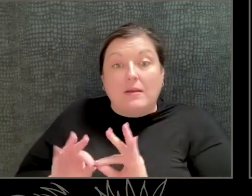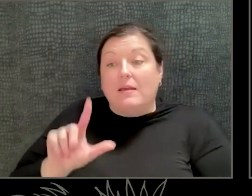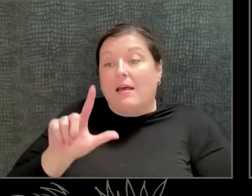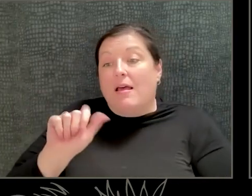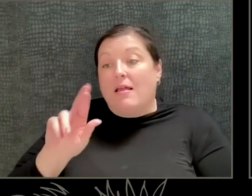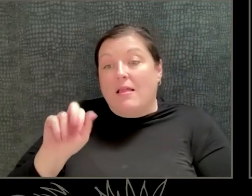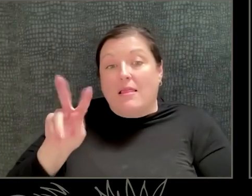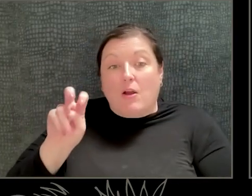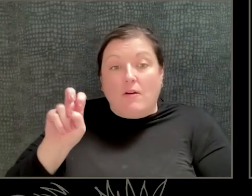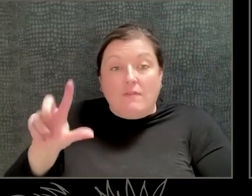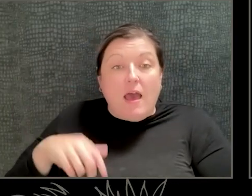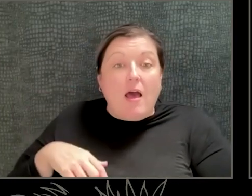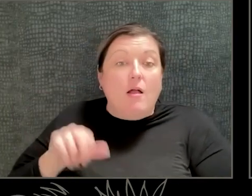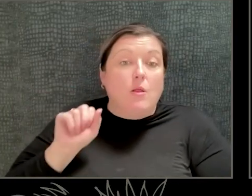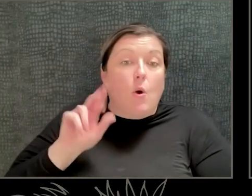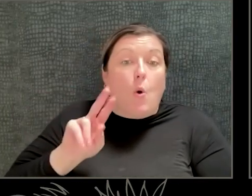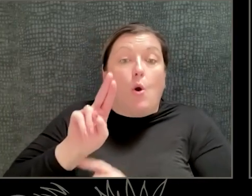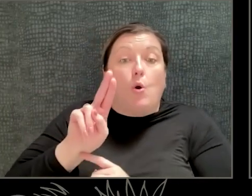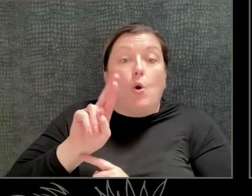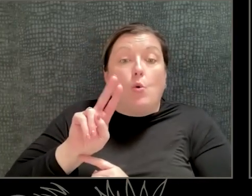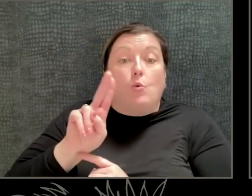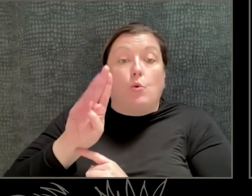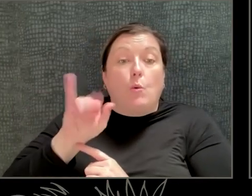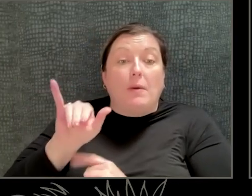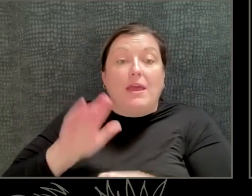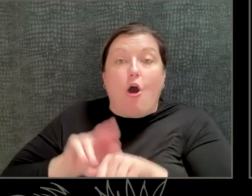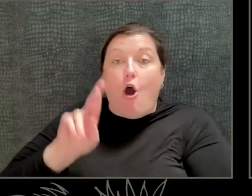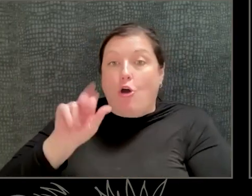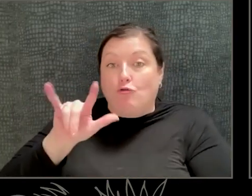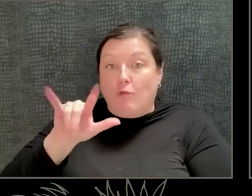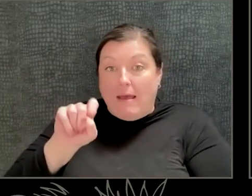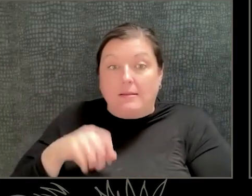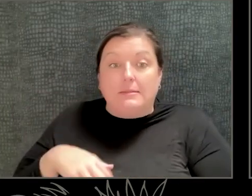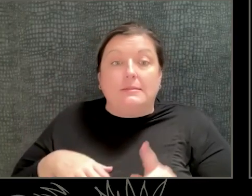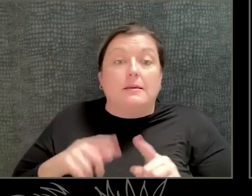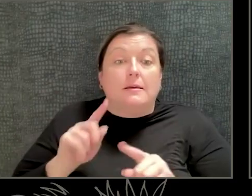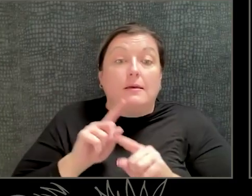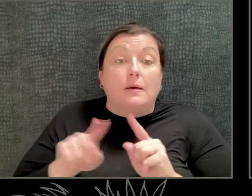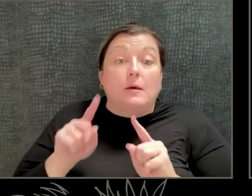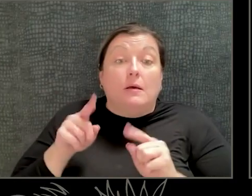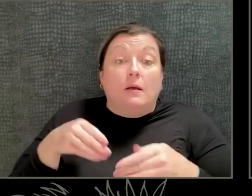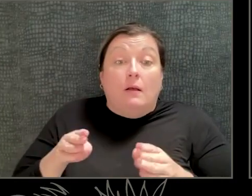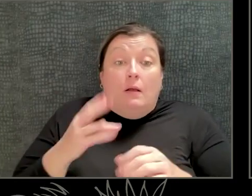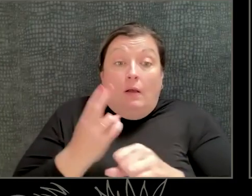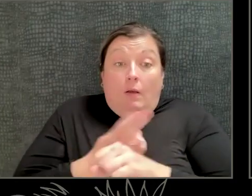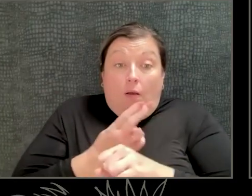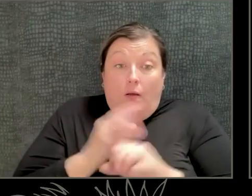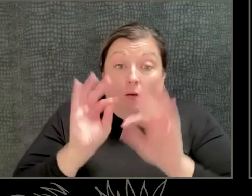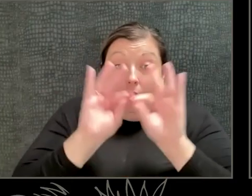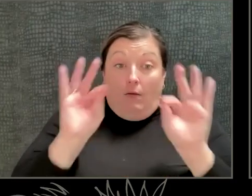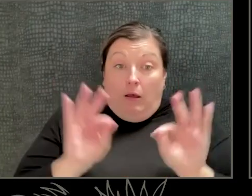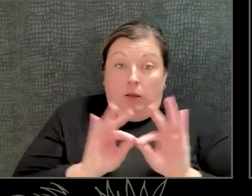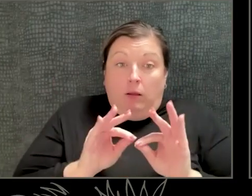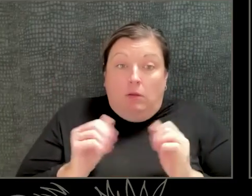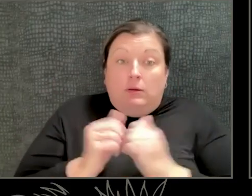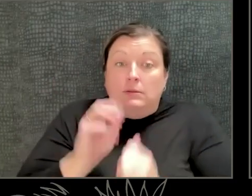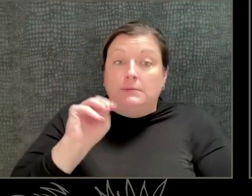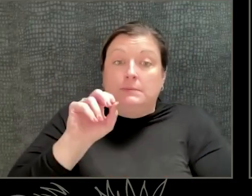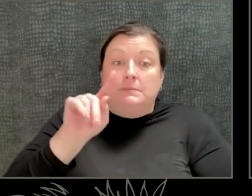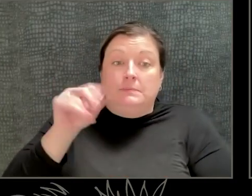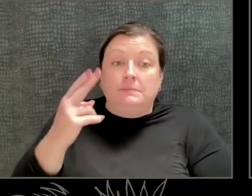Ruby on Rails. But this allows you to use those frameworks and write a monolith, so you don't need the separate API layer. Instead, you can just